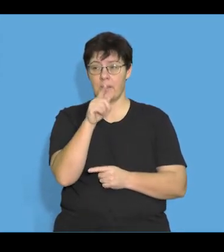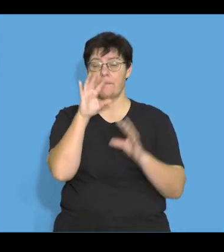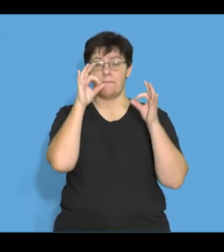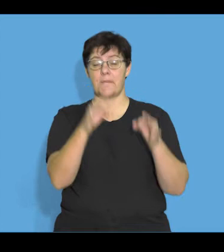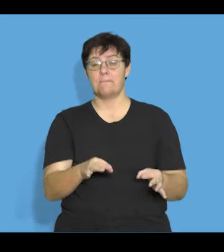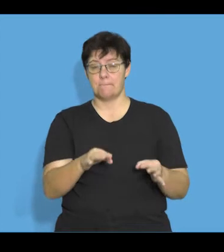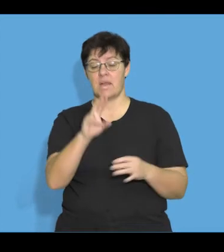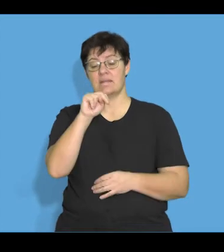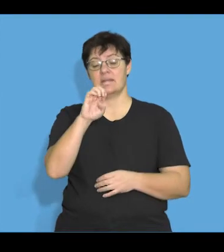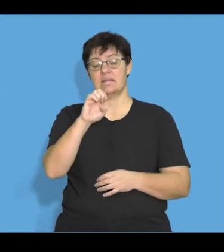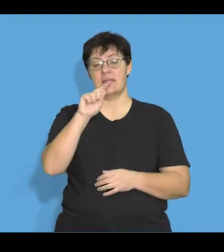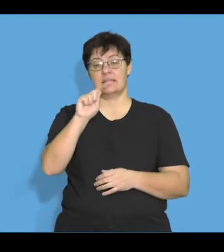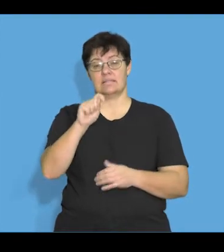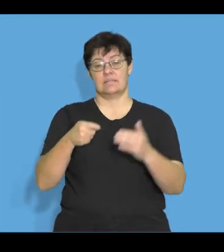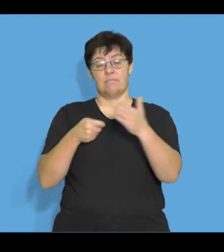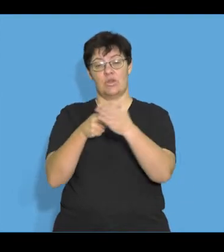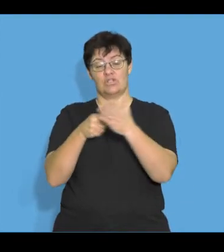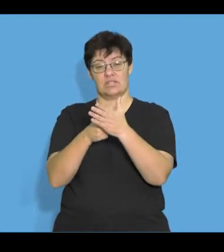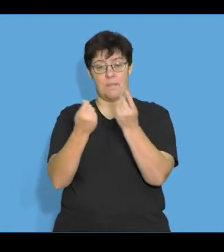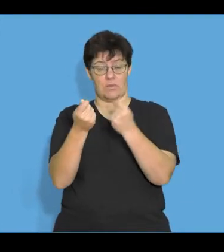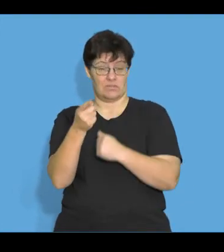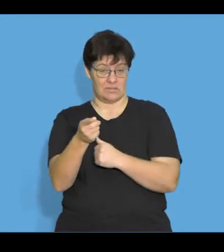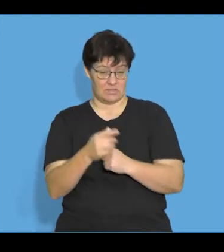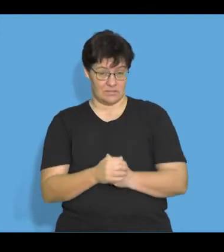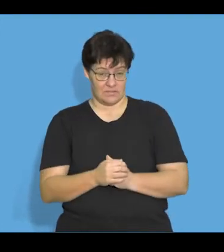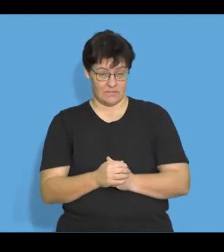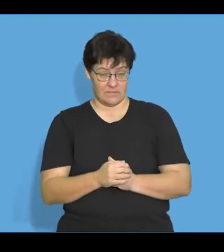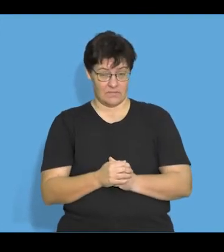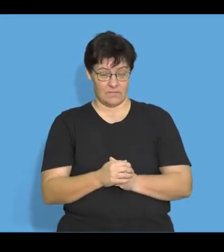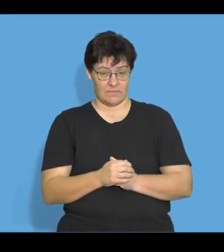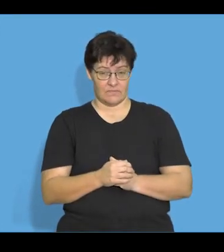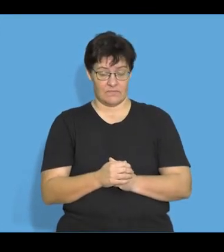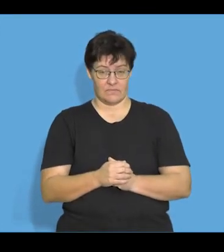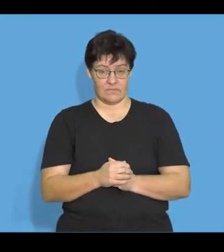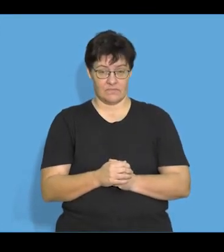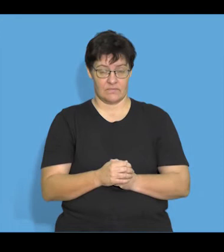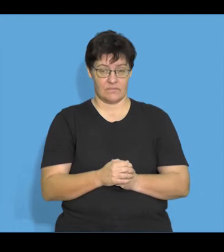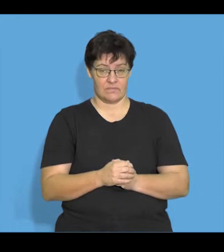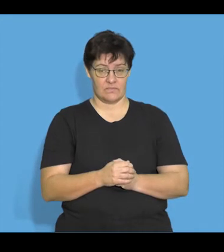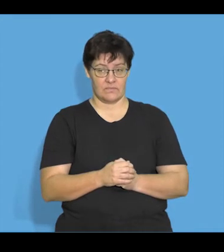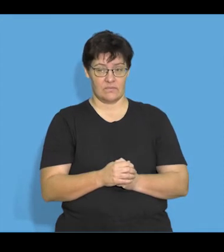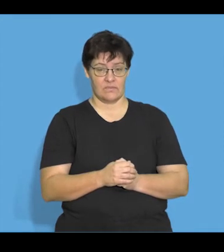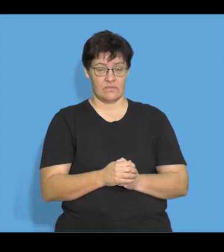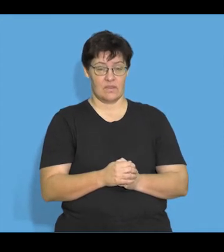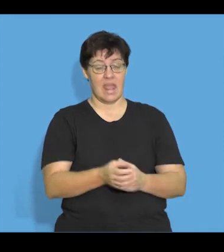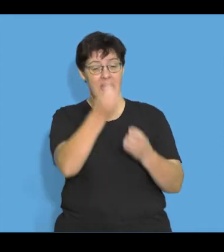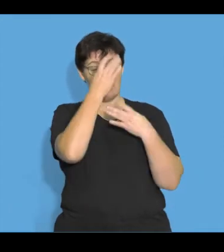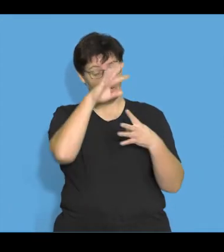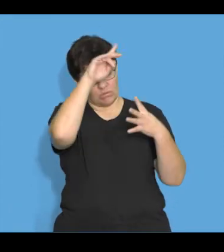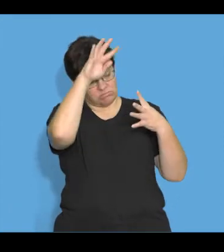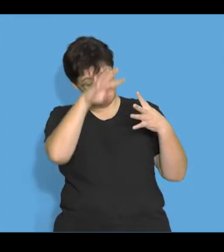your net purchases figure. Okay, so take all the